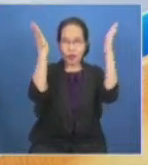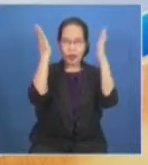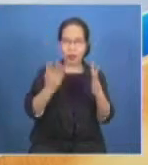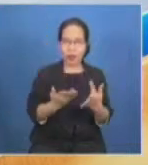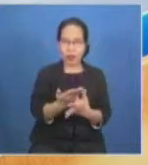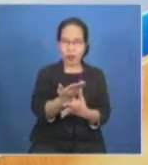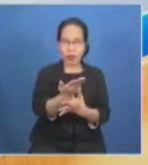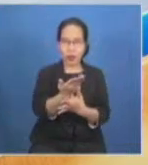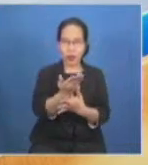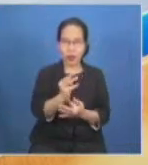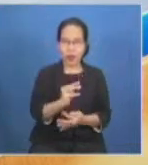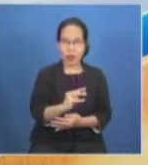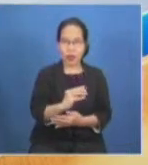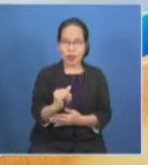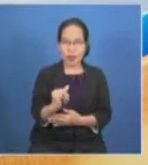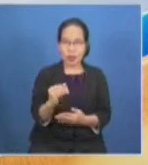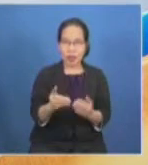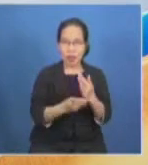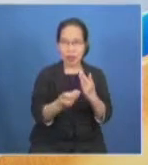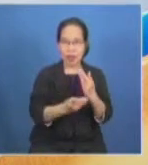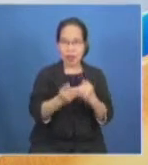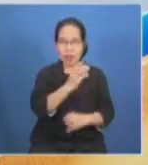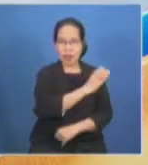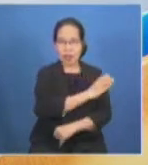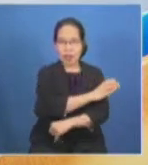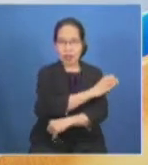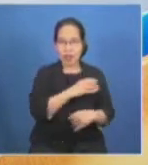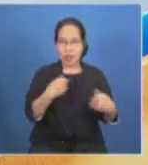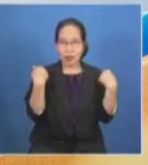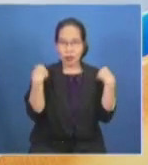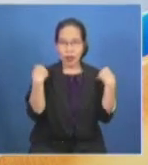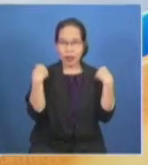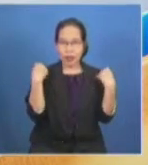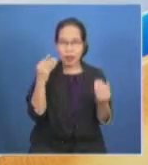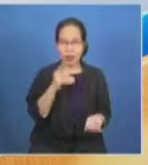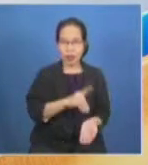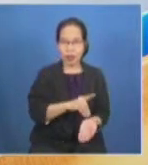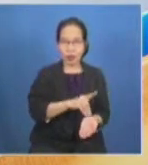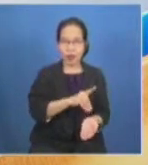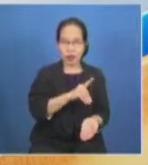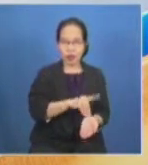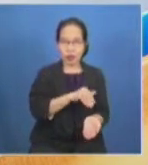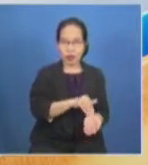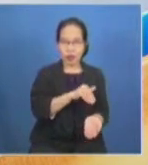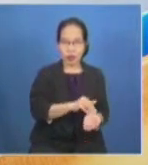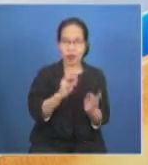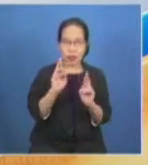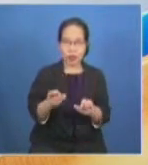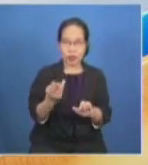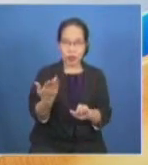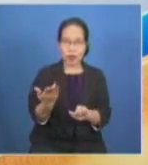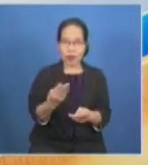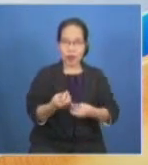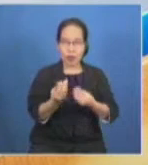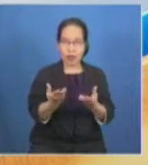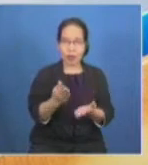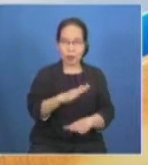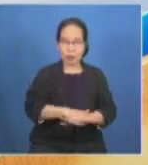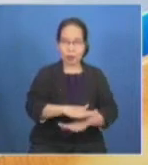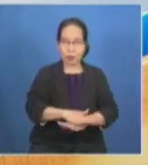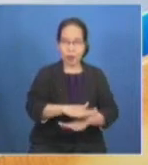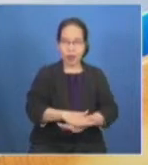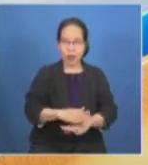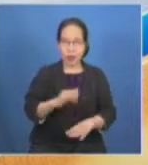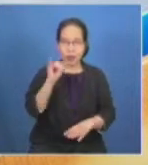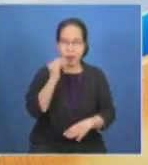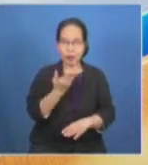we can do to help you through our MCGI digital clinic, we have our doctors who can answer you and give